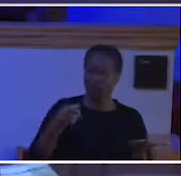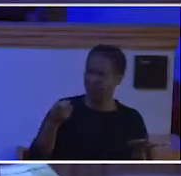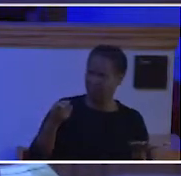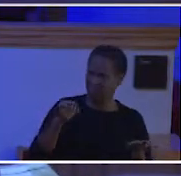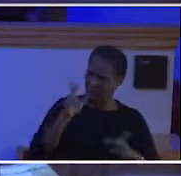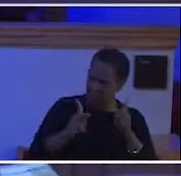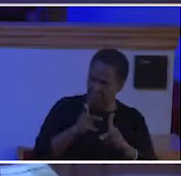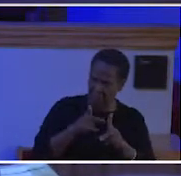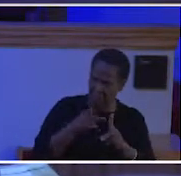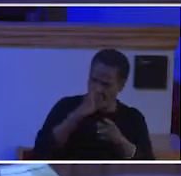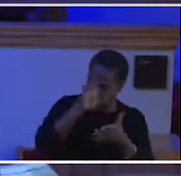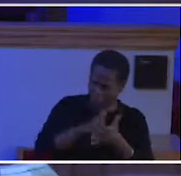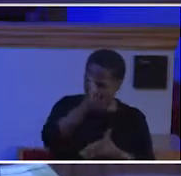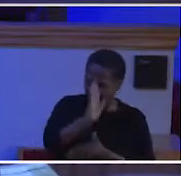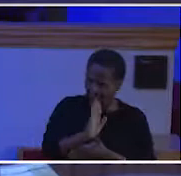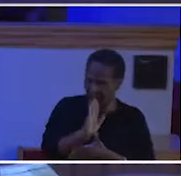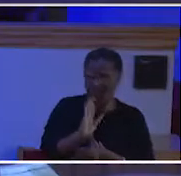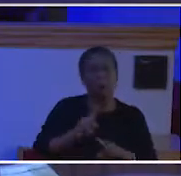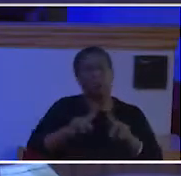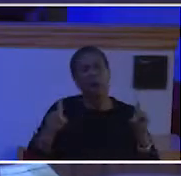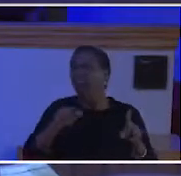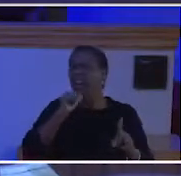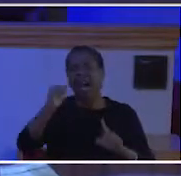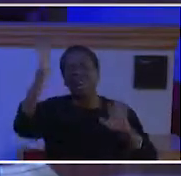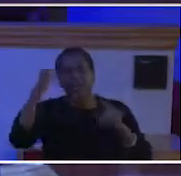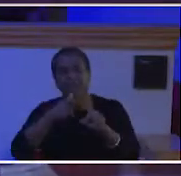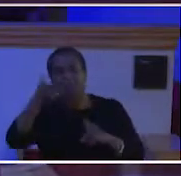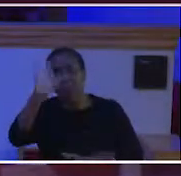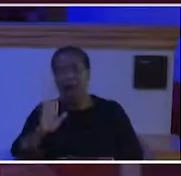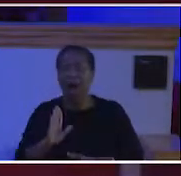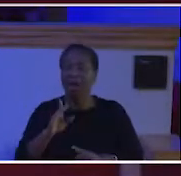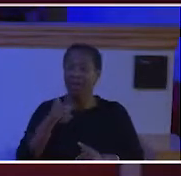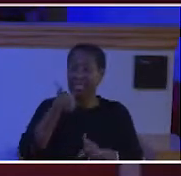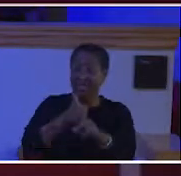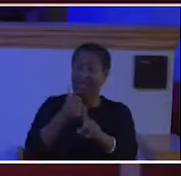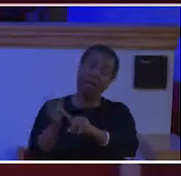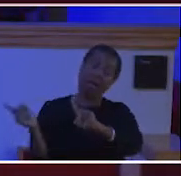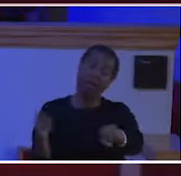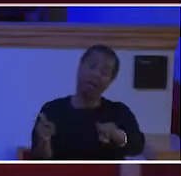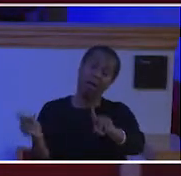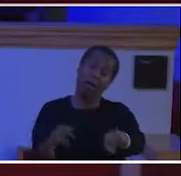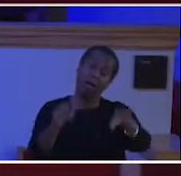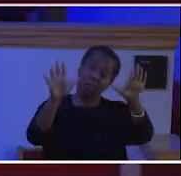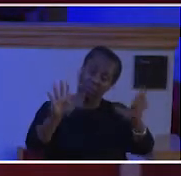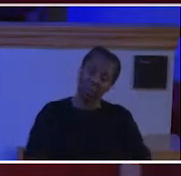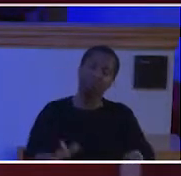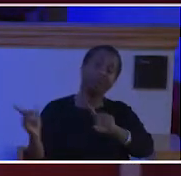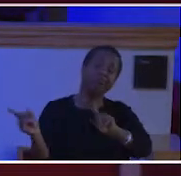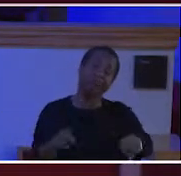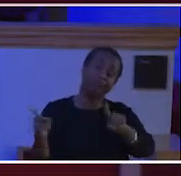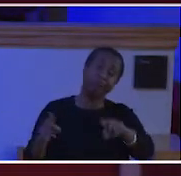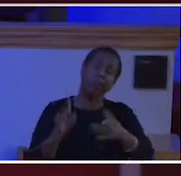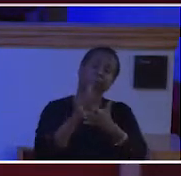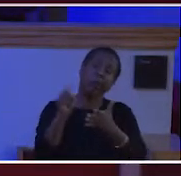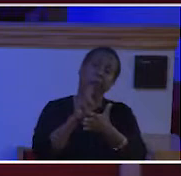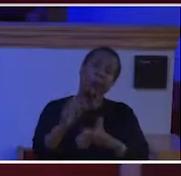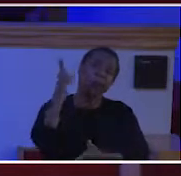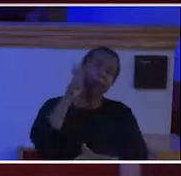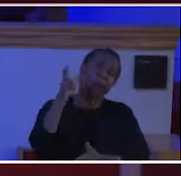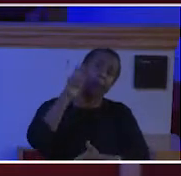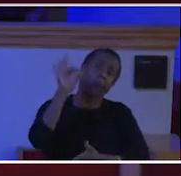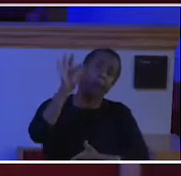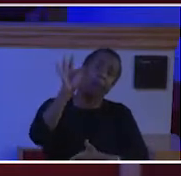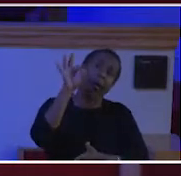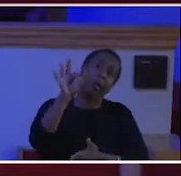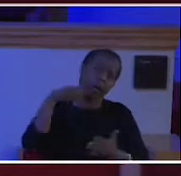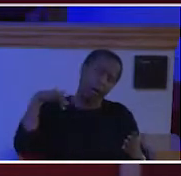God. We can come to church Sunday after Sunday, hear the word week after week, study